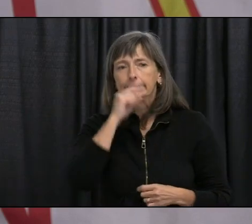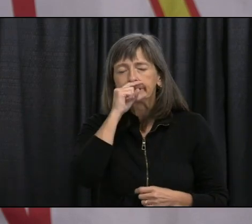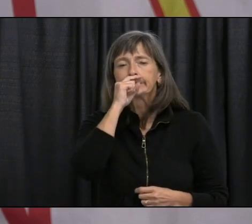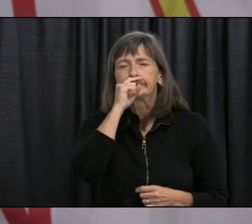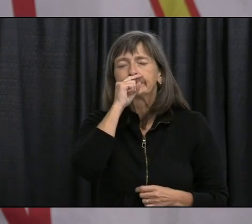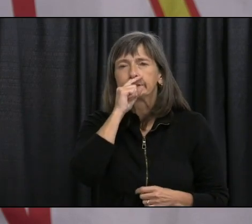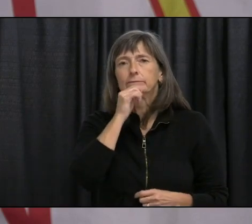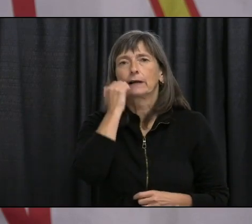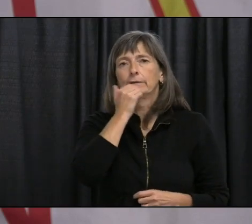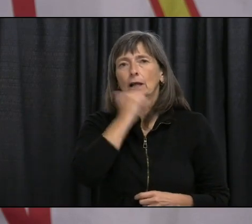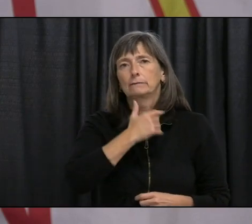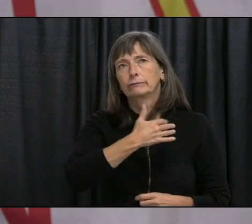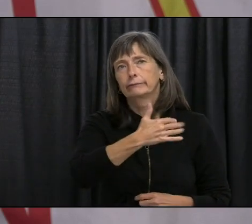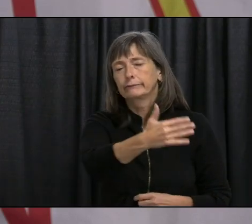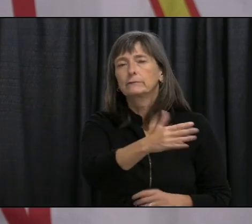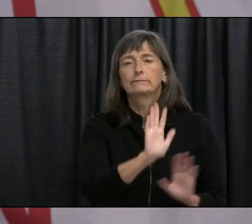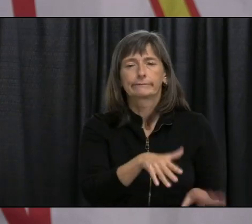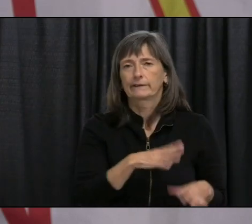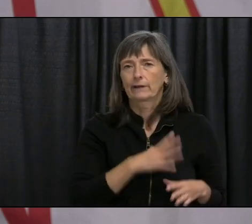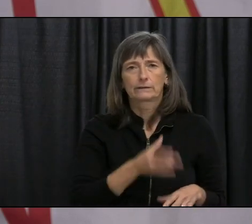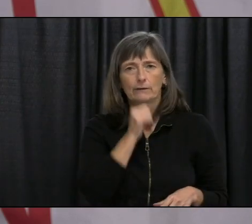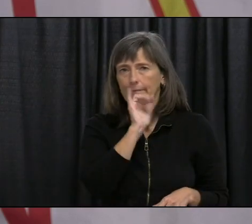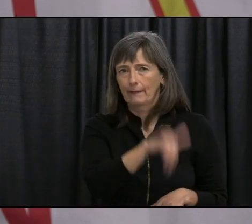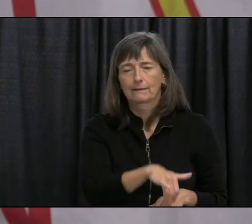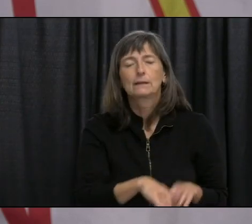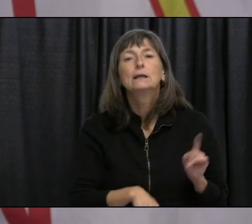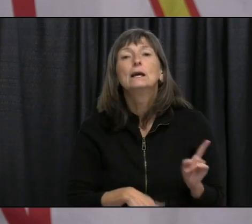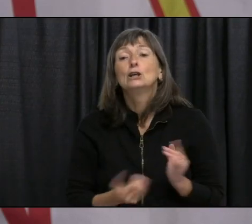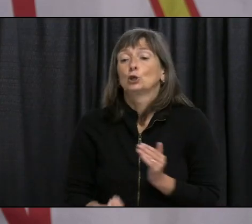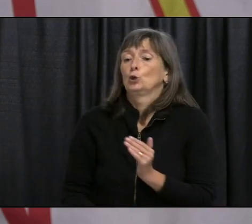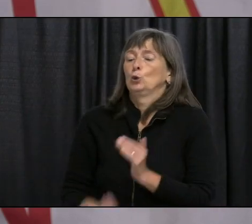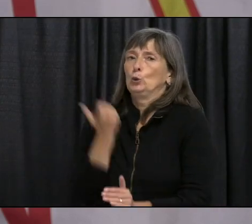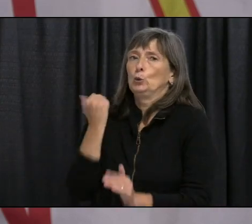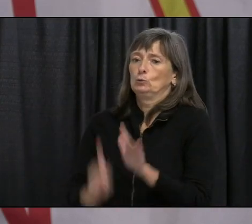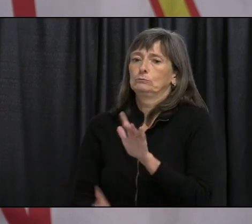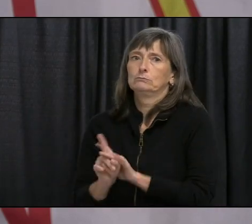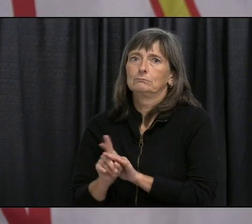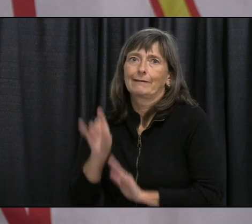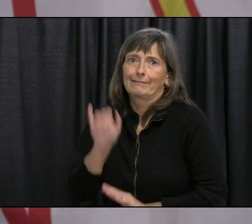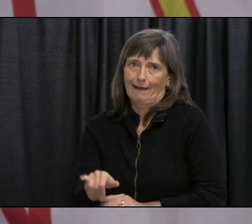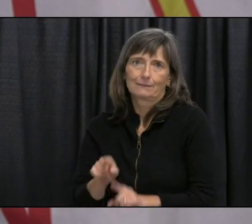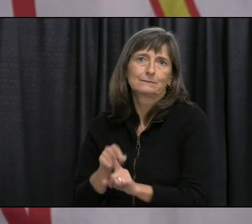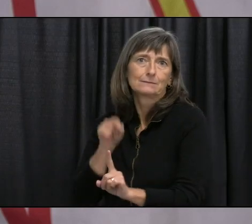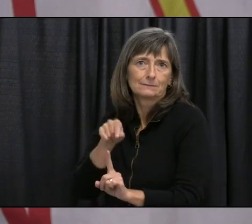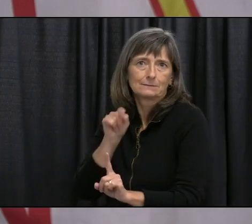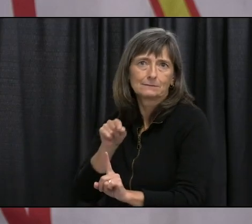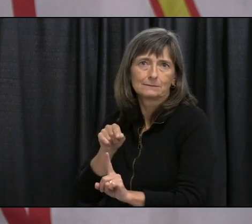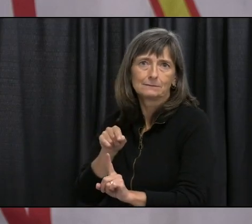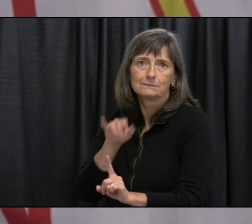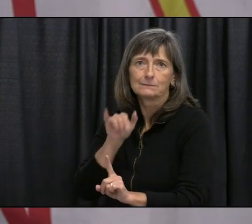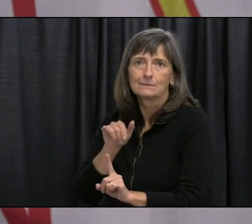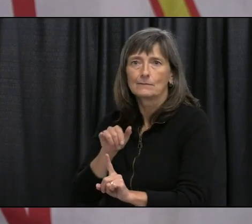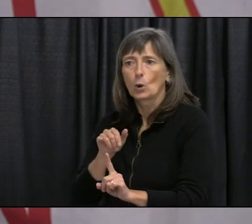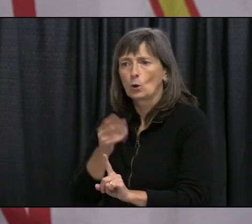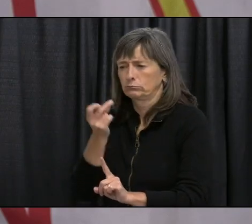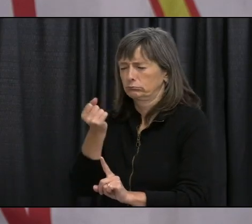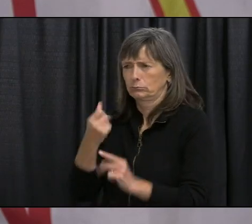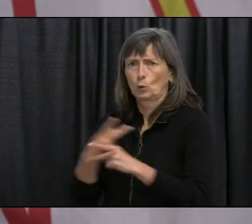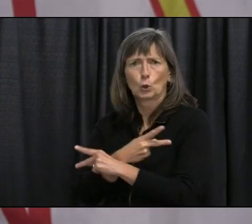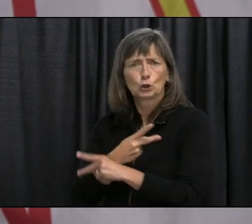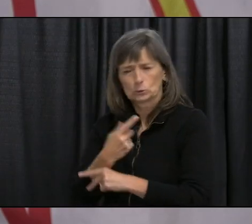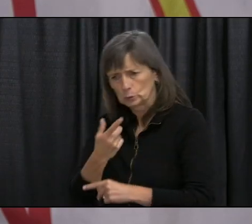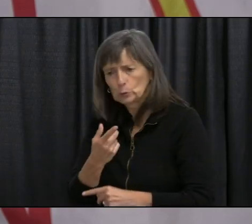routinely have, then that's not really what we're talking about. It's new or suddenly